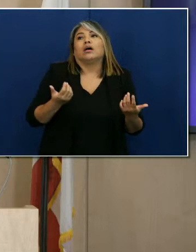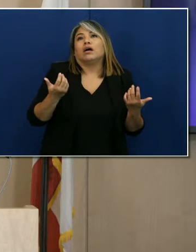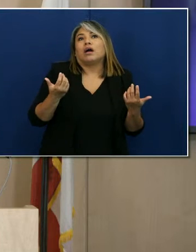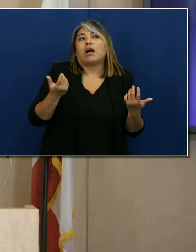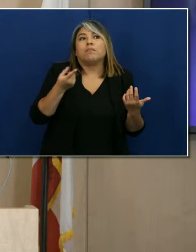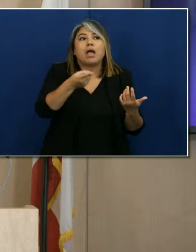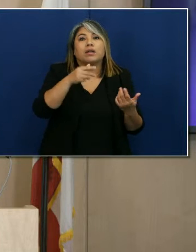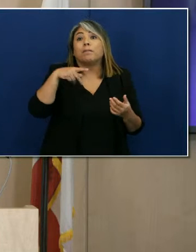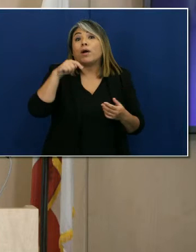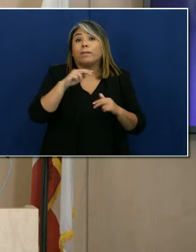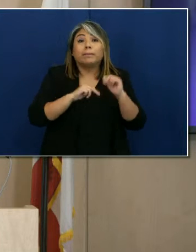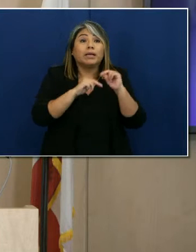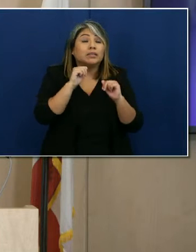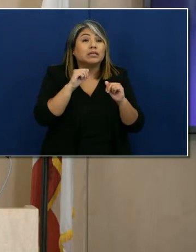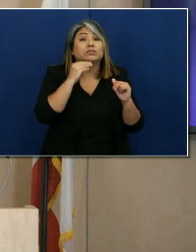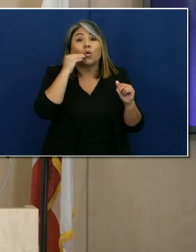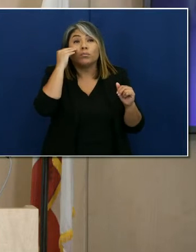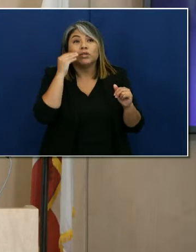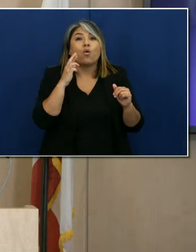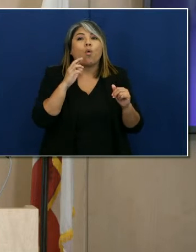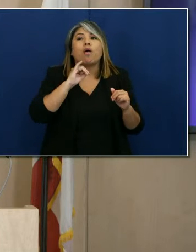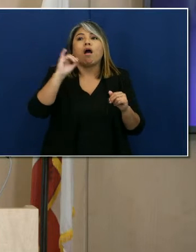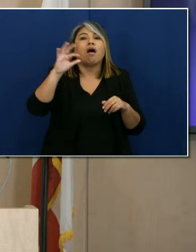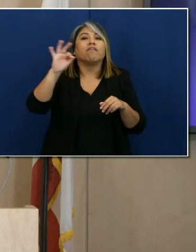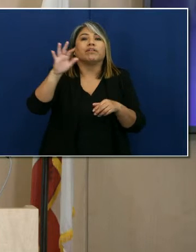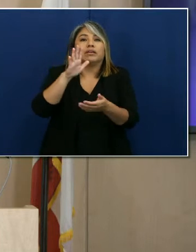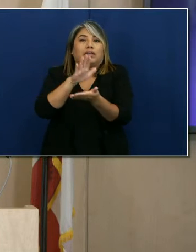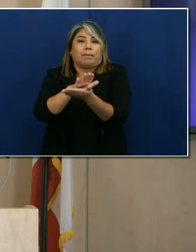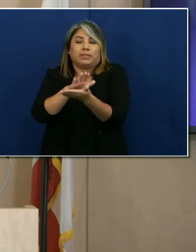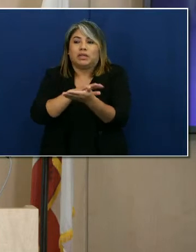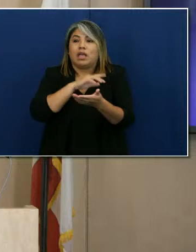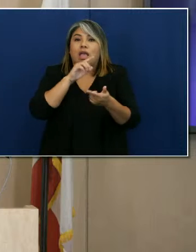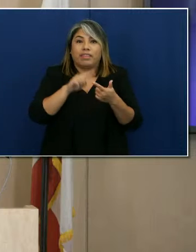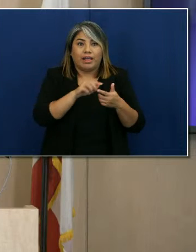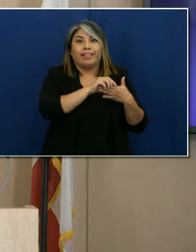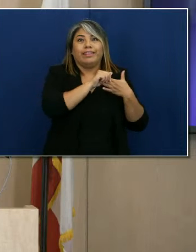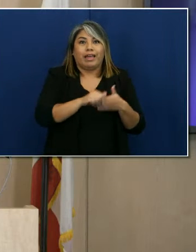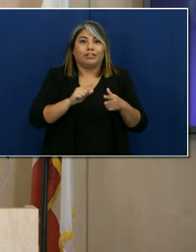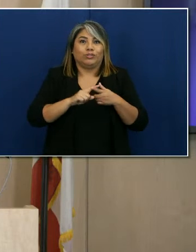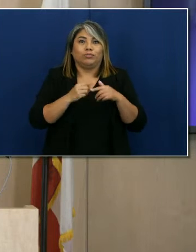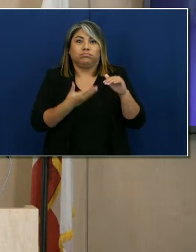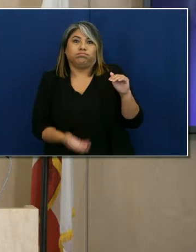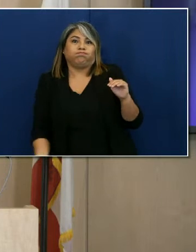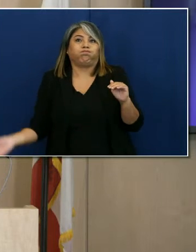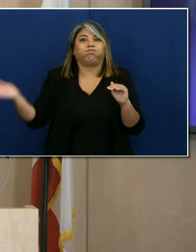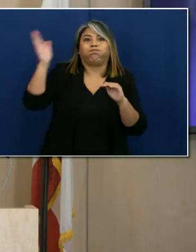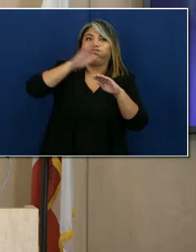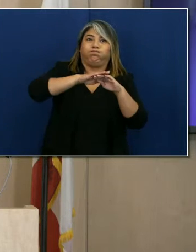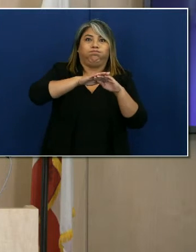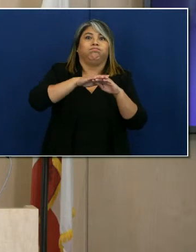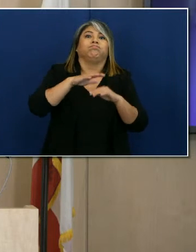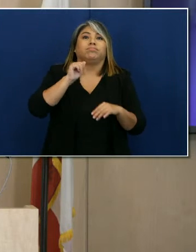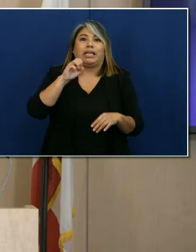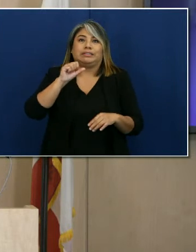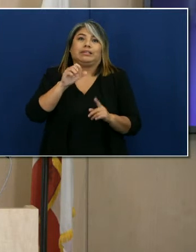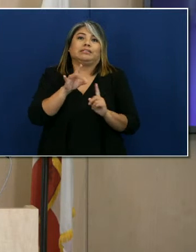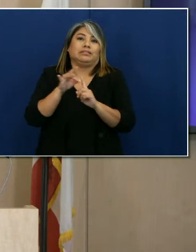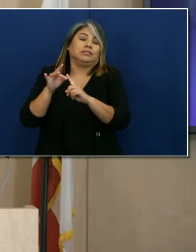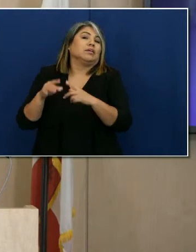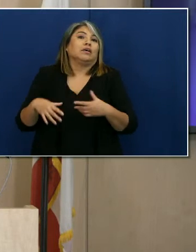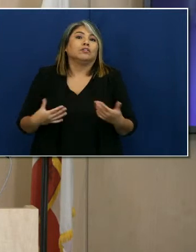at apartment buildings and other places off campus that then led to this large number of cases.